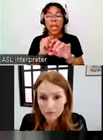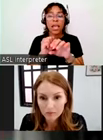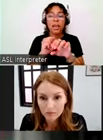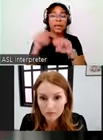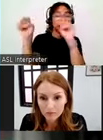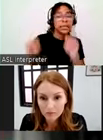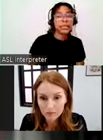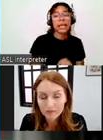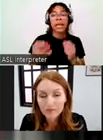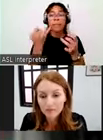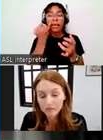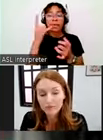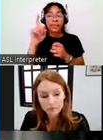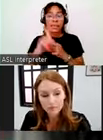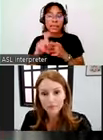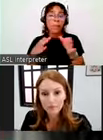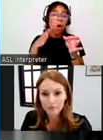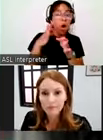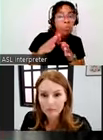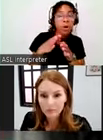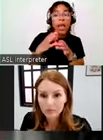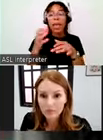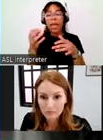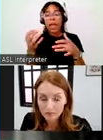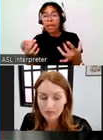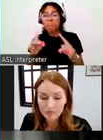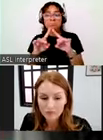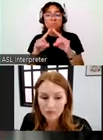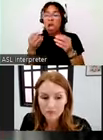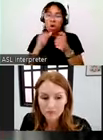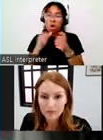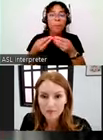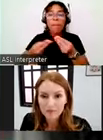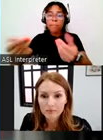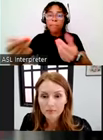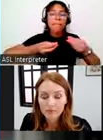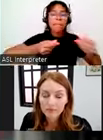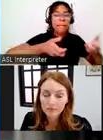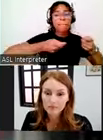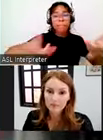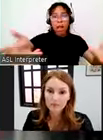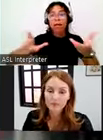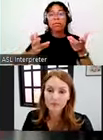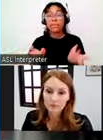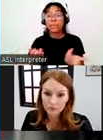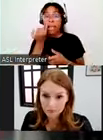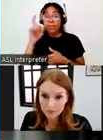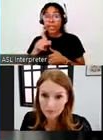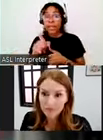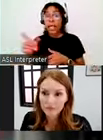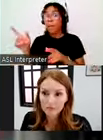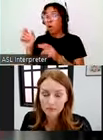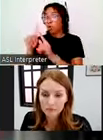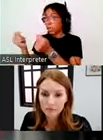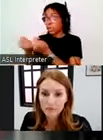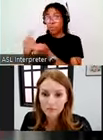to upgrade the hosting capacity of your distribution system, if you need to develop and train a specific workforce